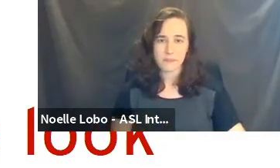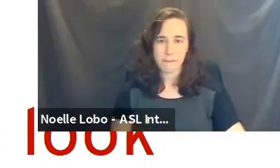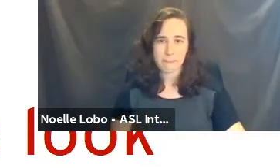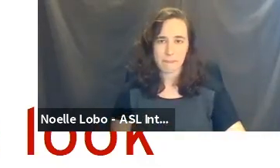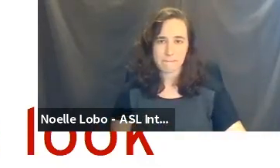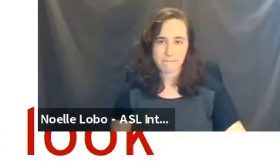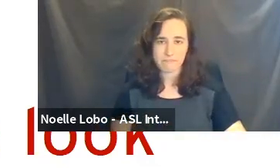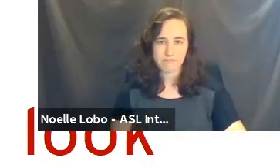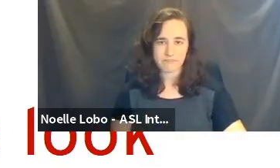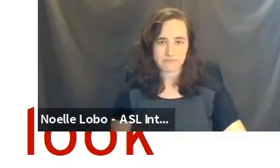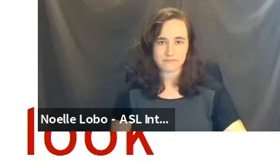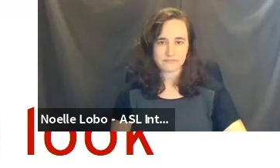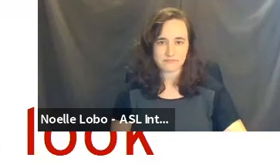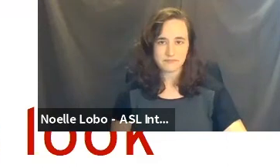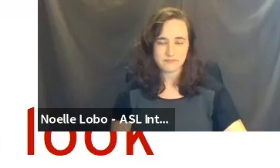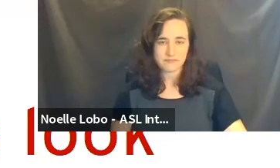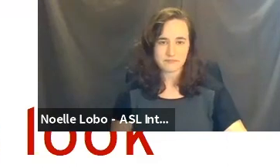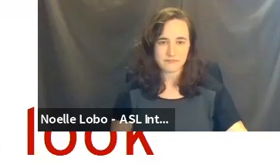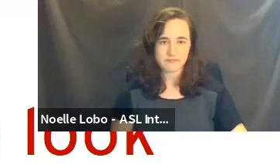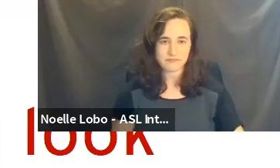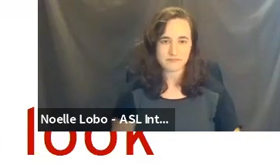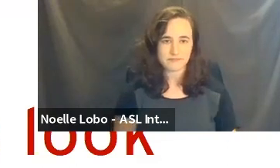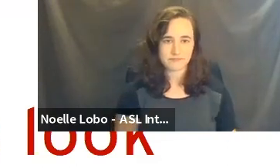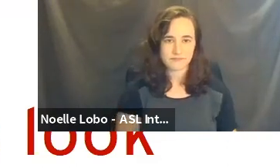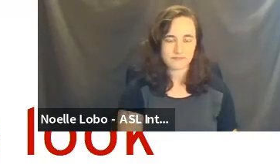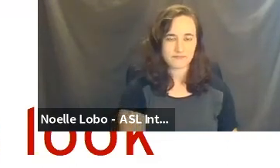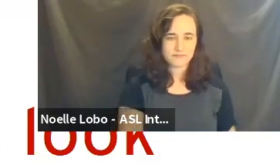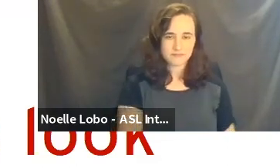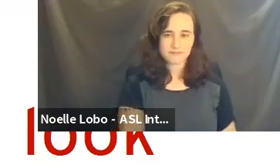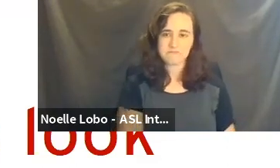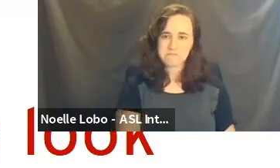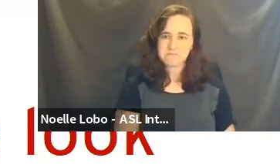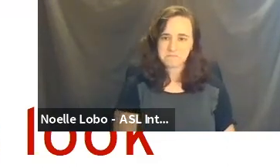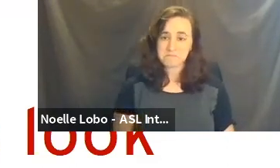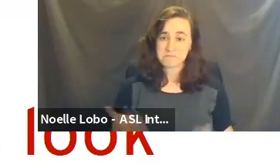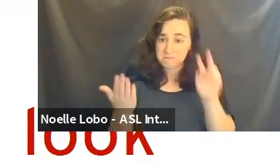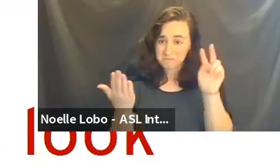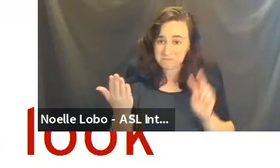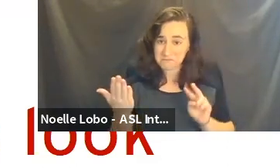Great. I think it looks like good for you,